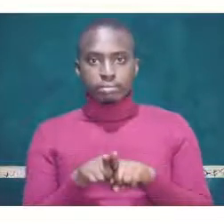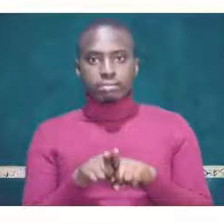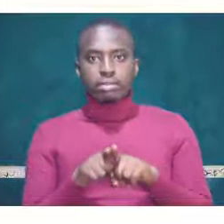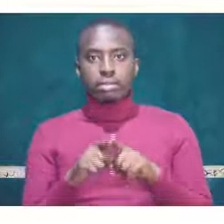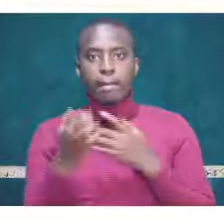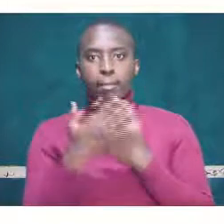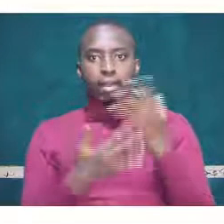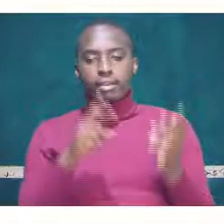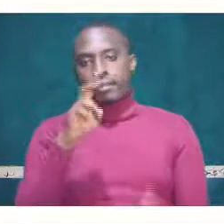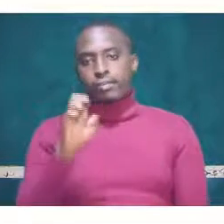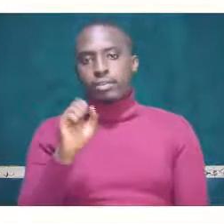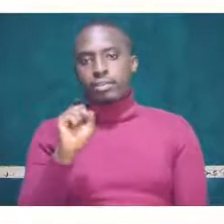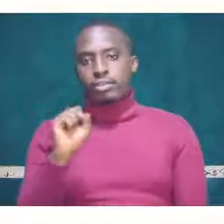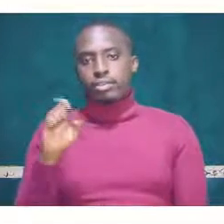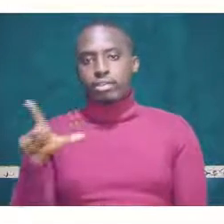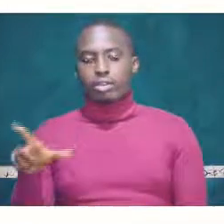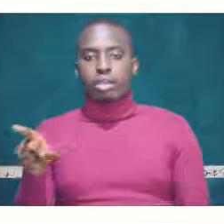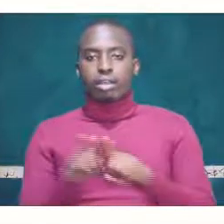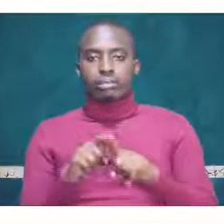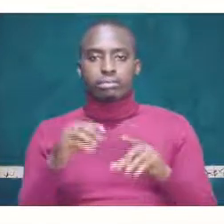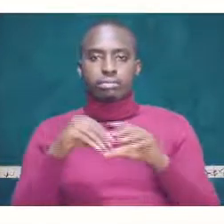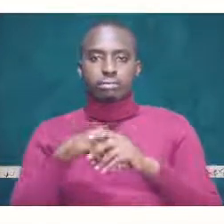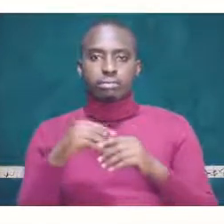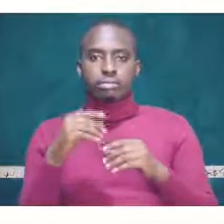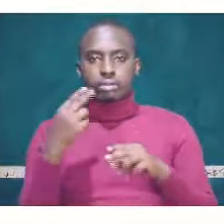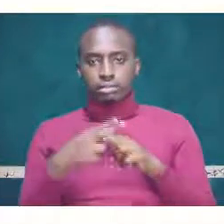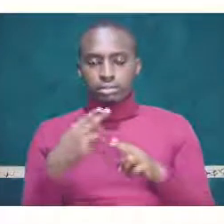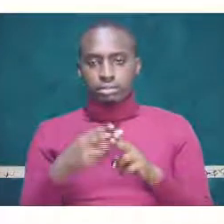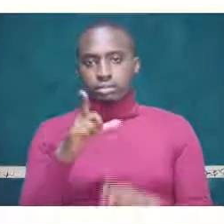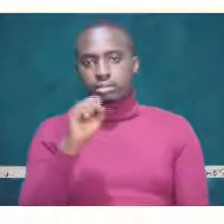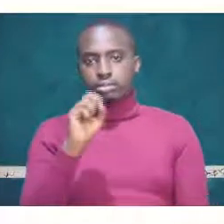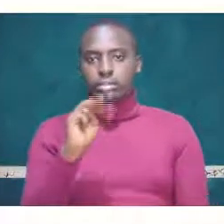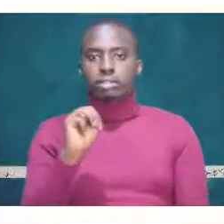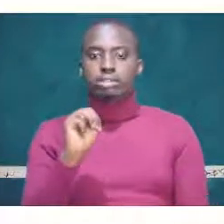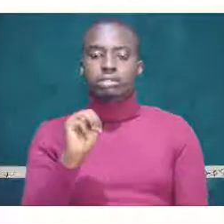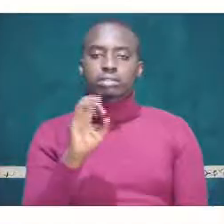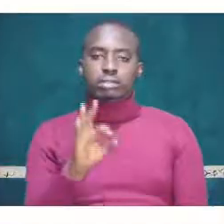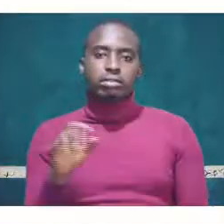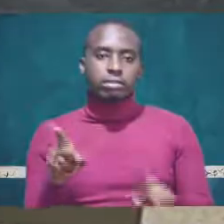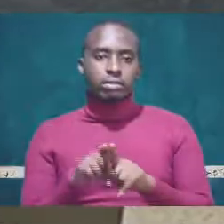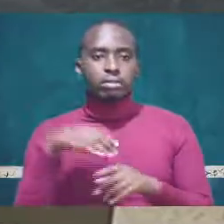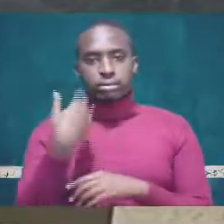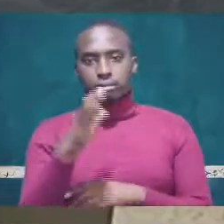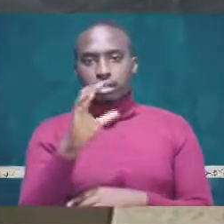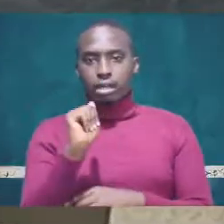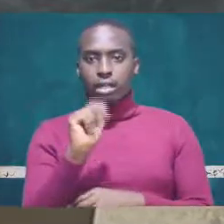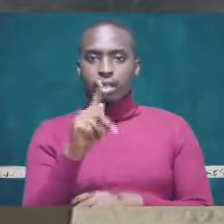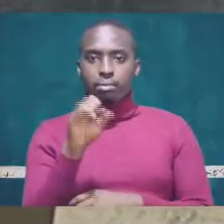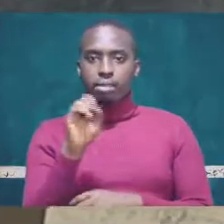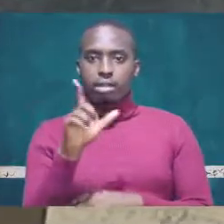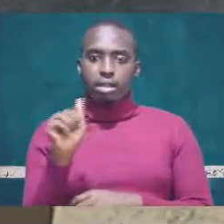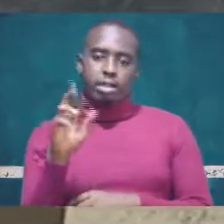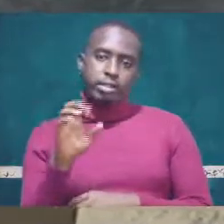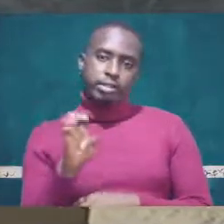blood vessels, and that one is called lymph, a fluid which is called lymph, and outside of the capillaries. And